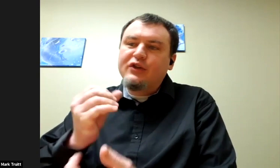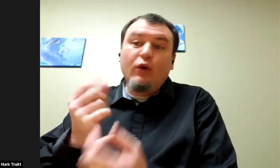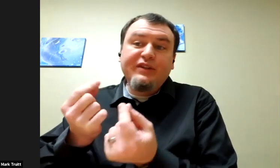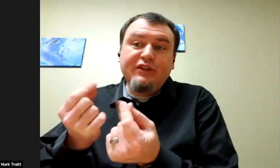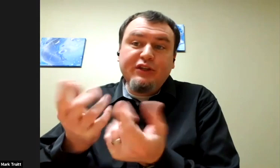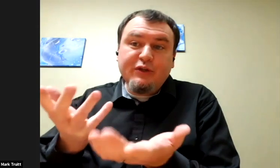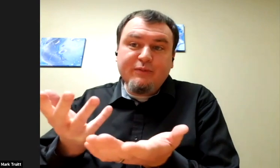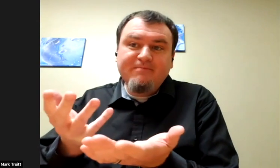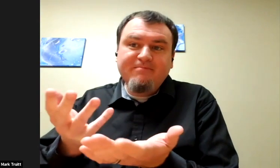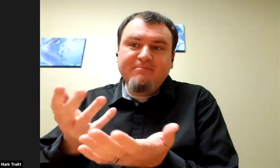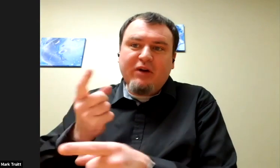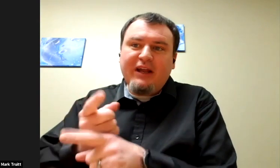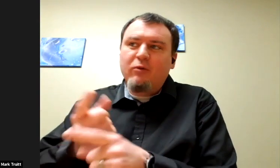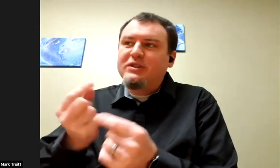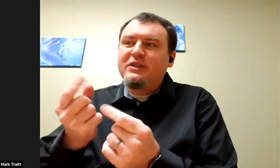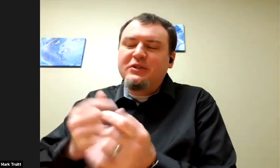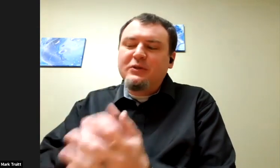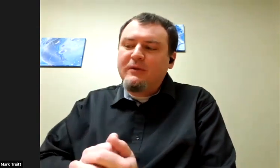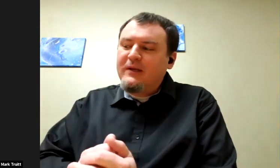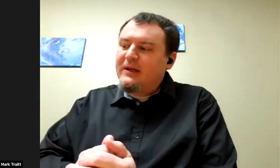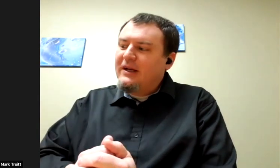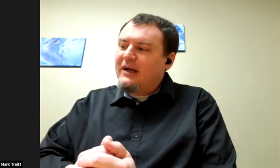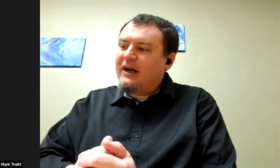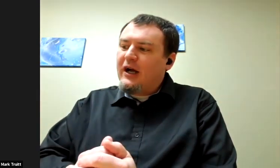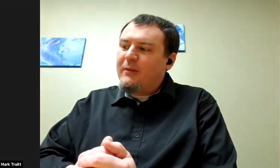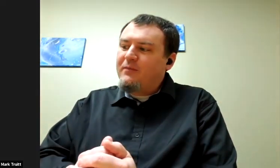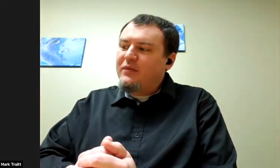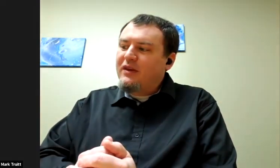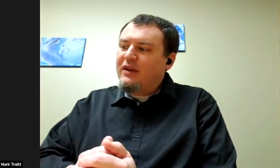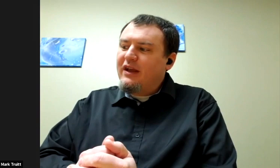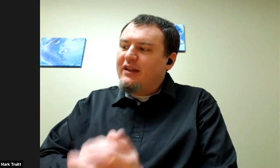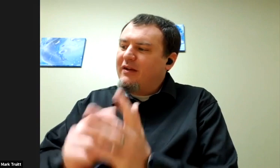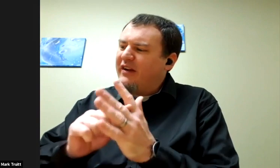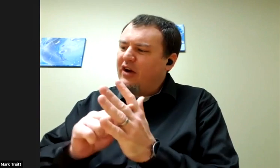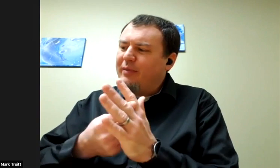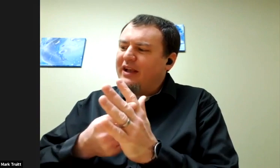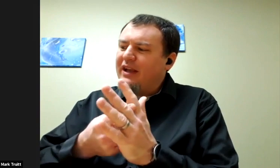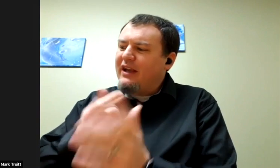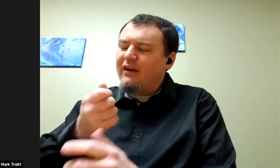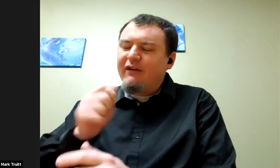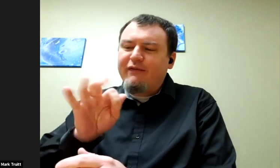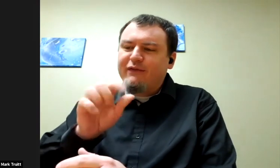And so what do you do, right? What do you do? In the